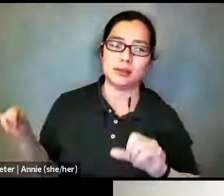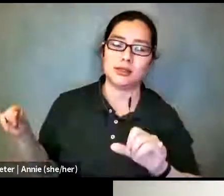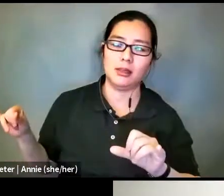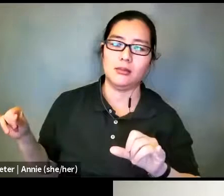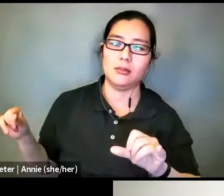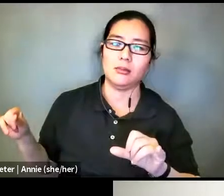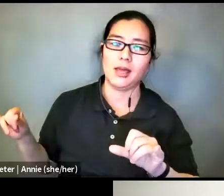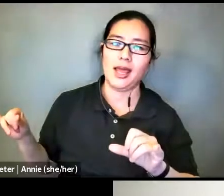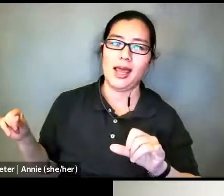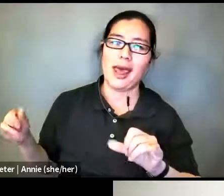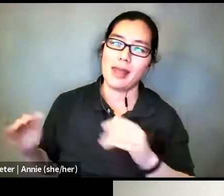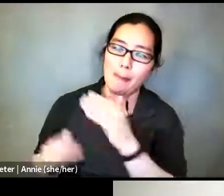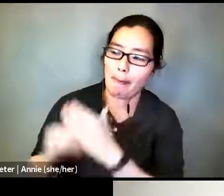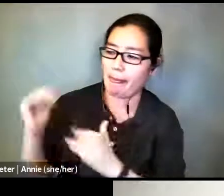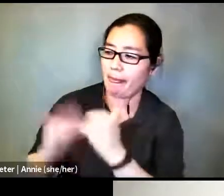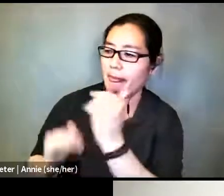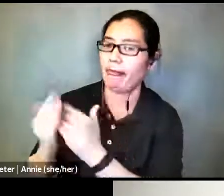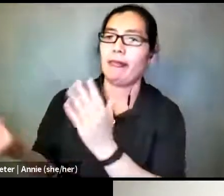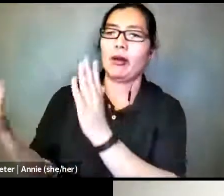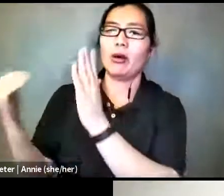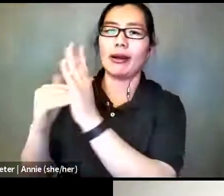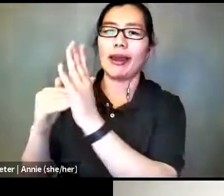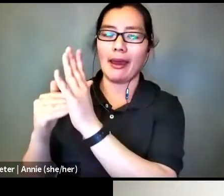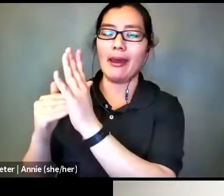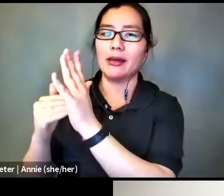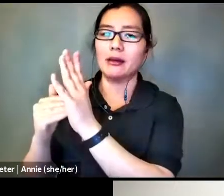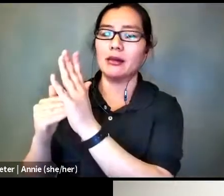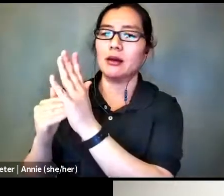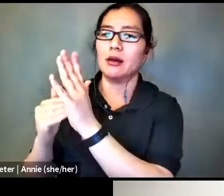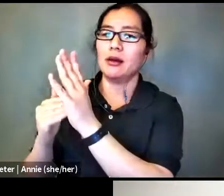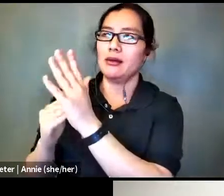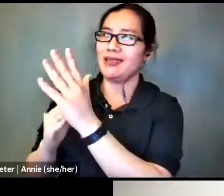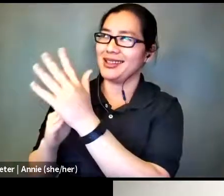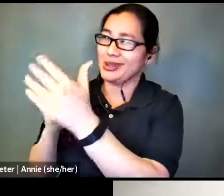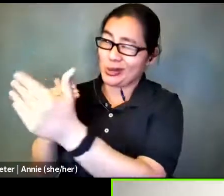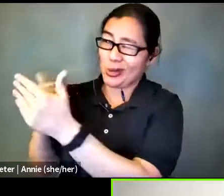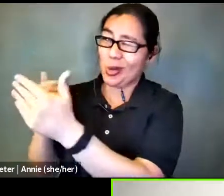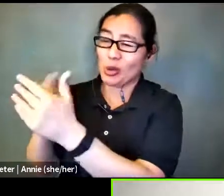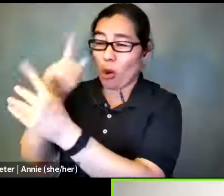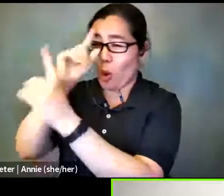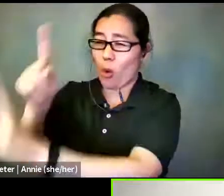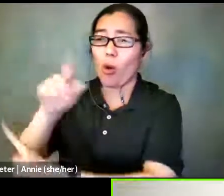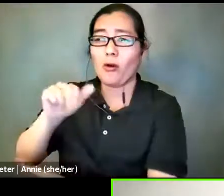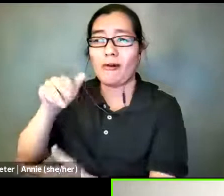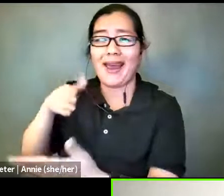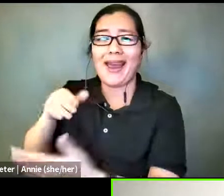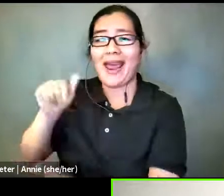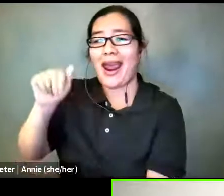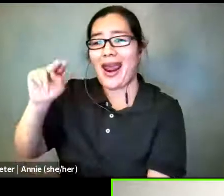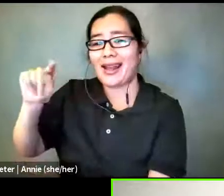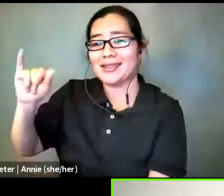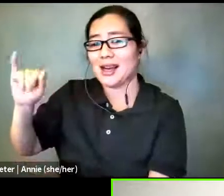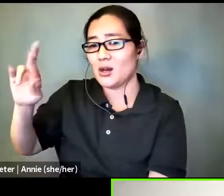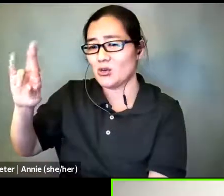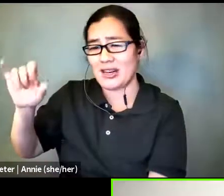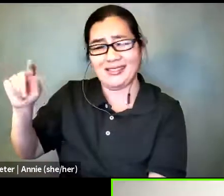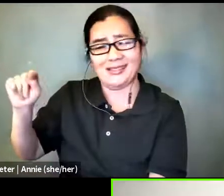rebuild them in a way that is as close to completely anti-racist as we can. Exactly, and I think, and that's